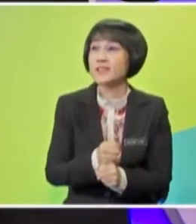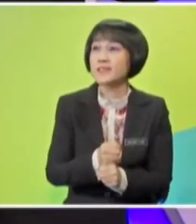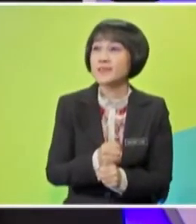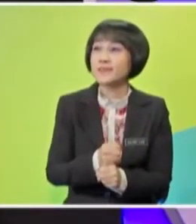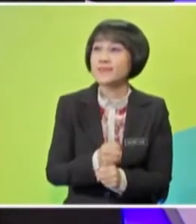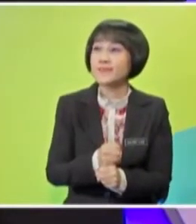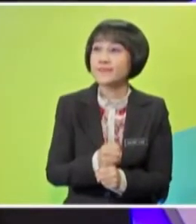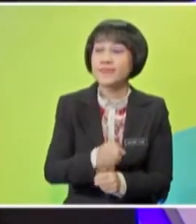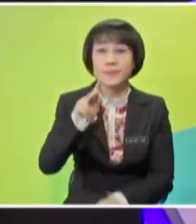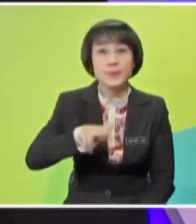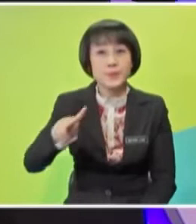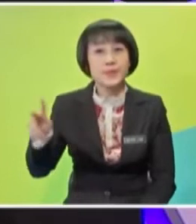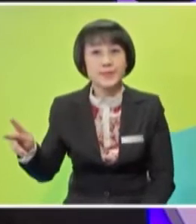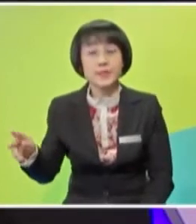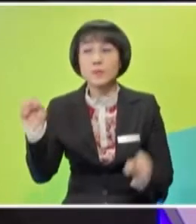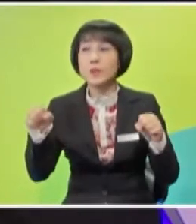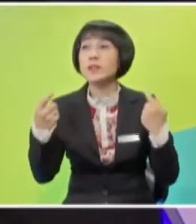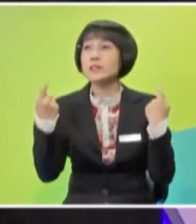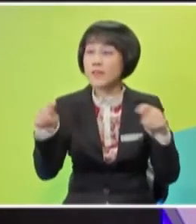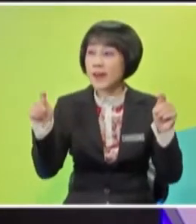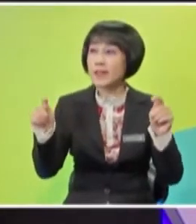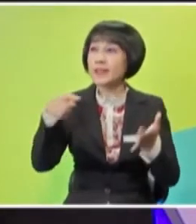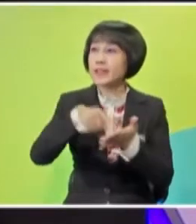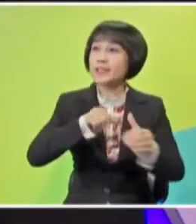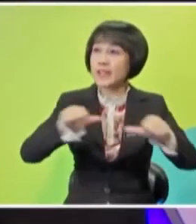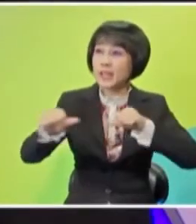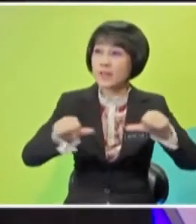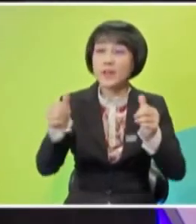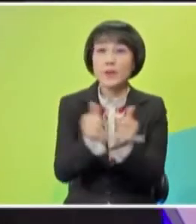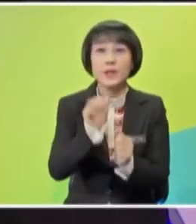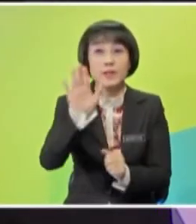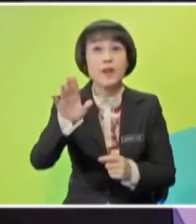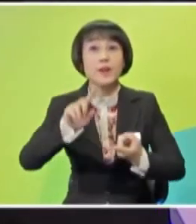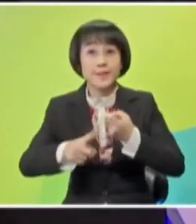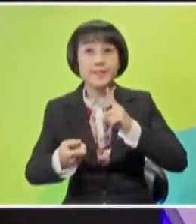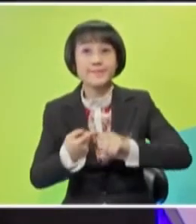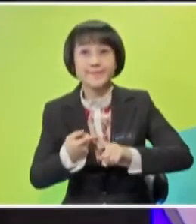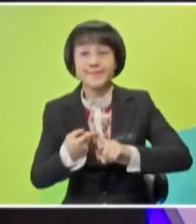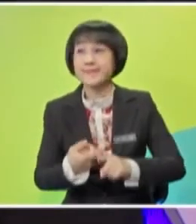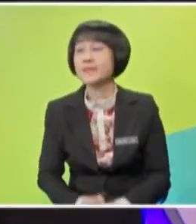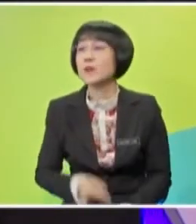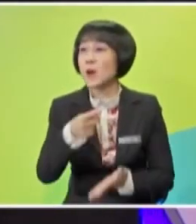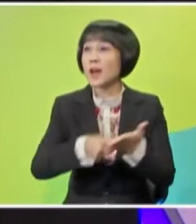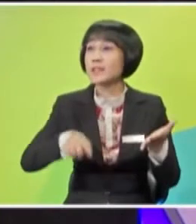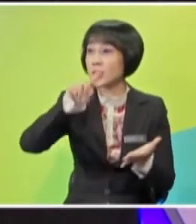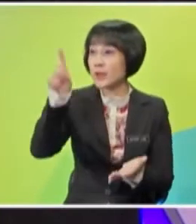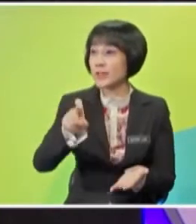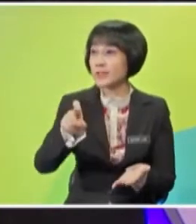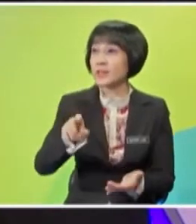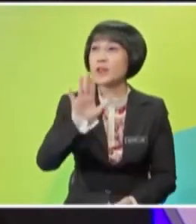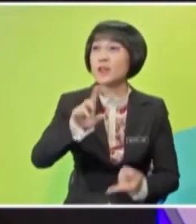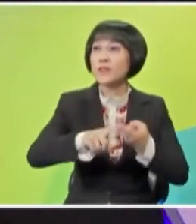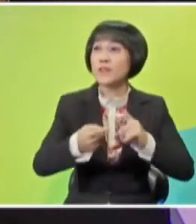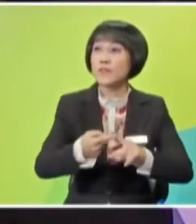and also pupils at home could try this activity with your friends. Okay. What is the question? Your friend Mark has